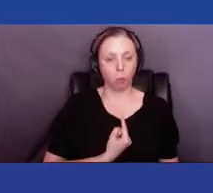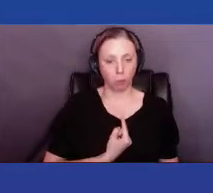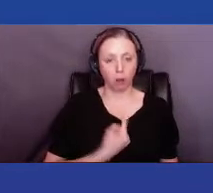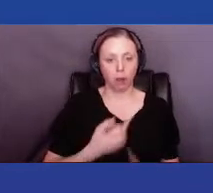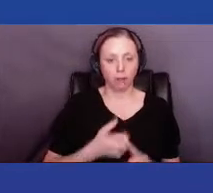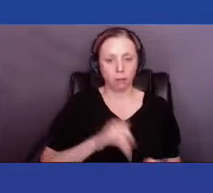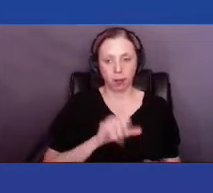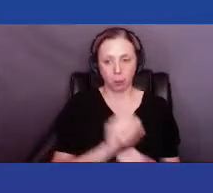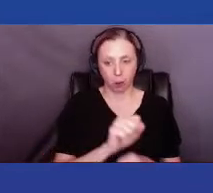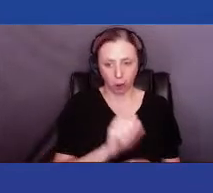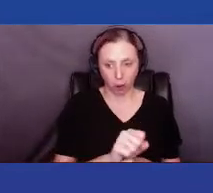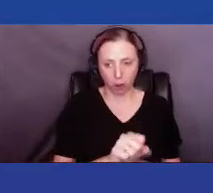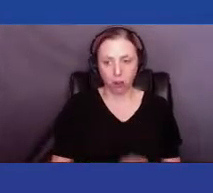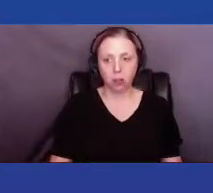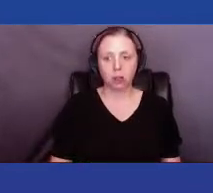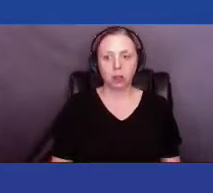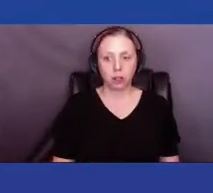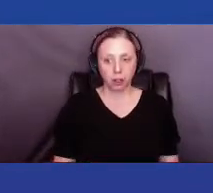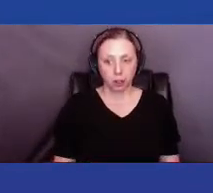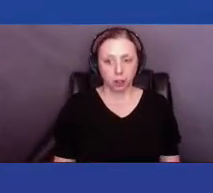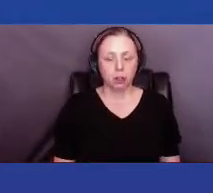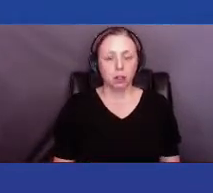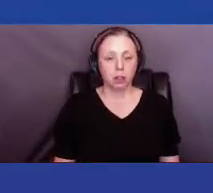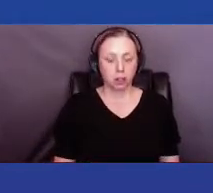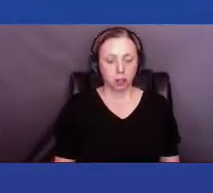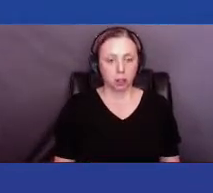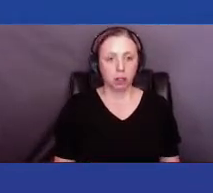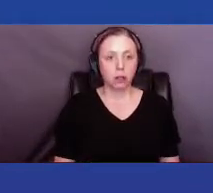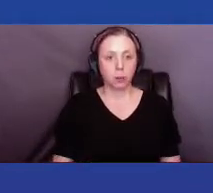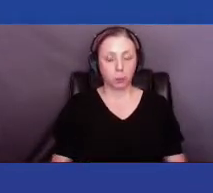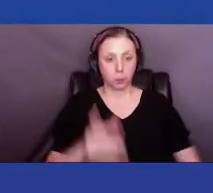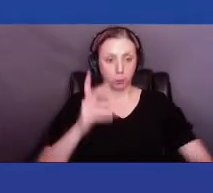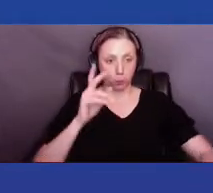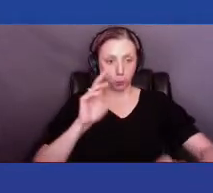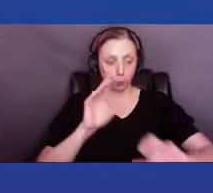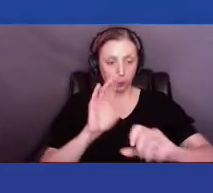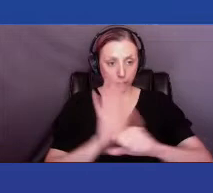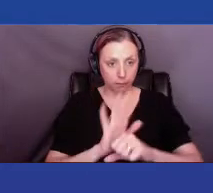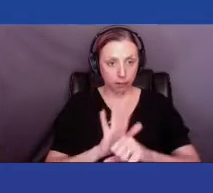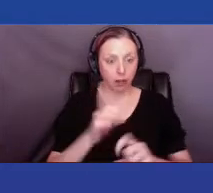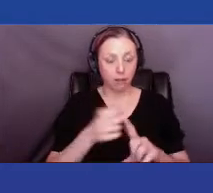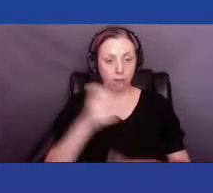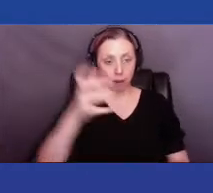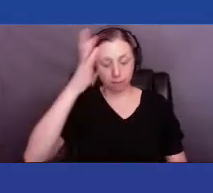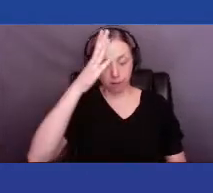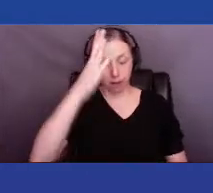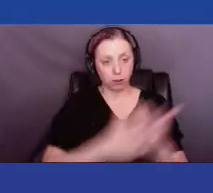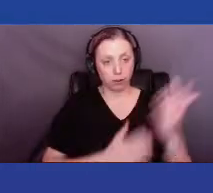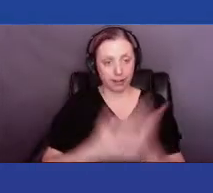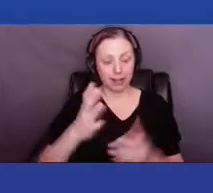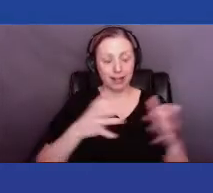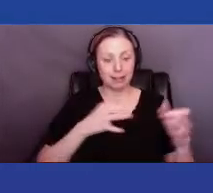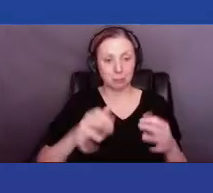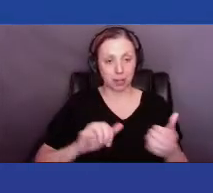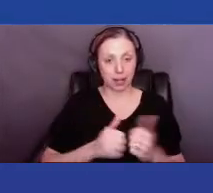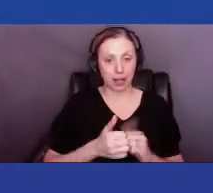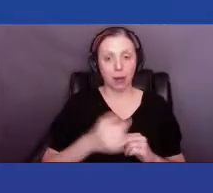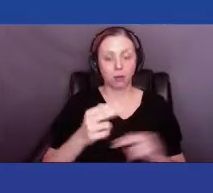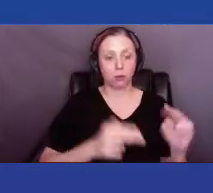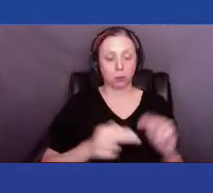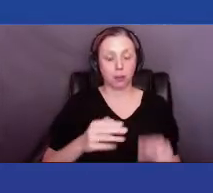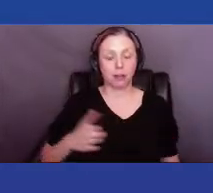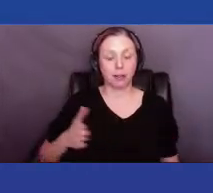work with a video of my father's hands as he is explaining how to build fish traps projected onto